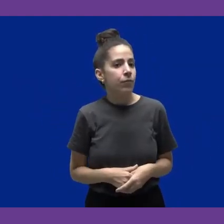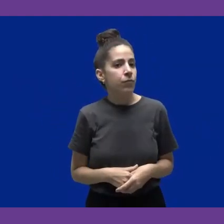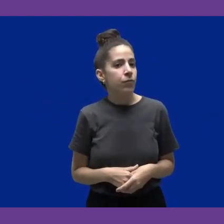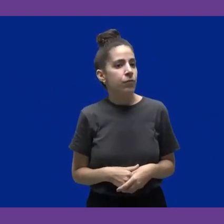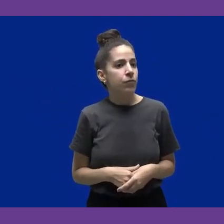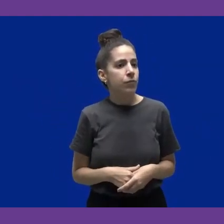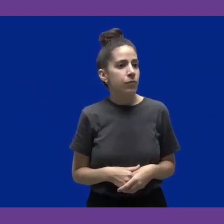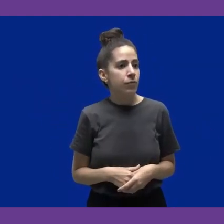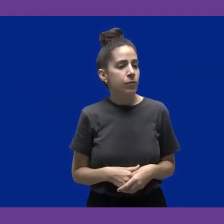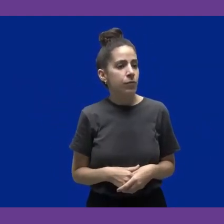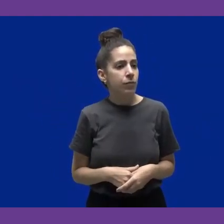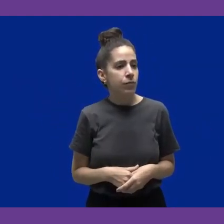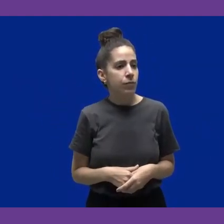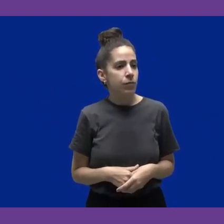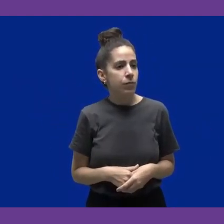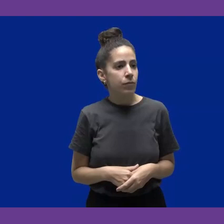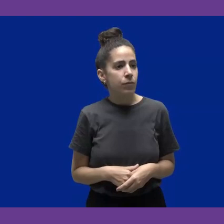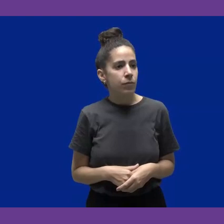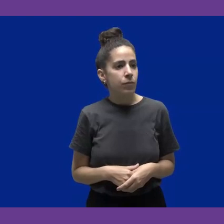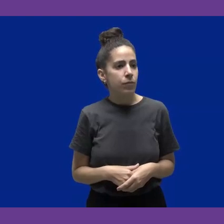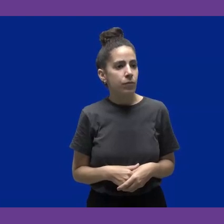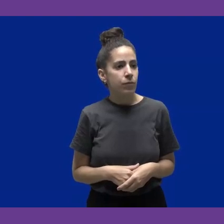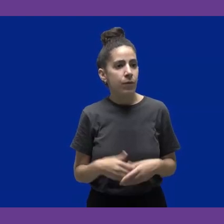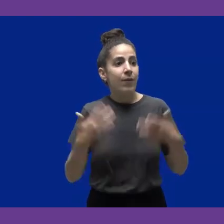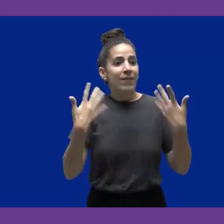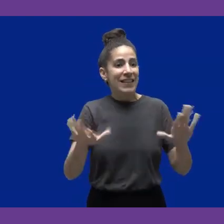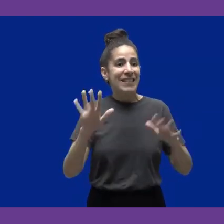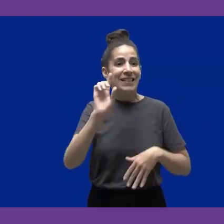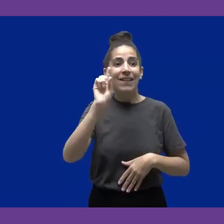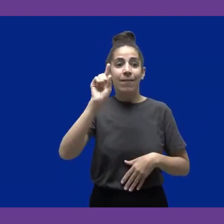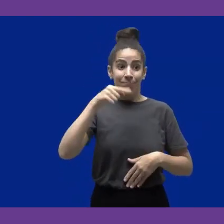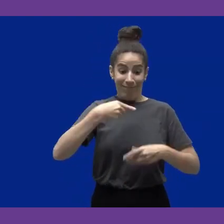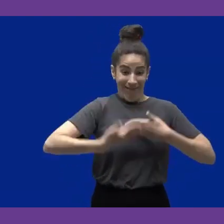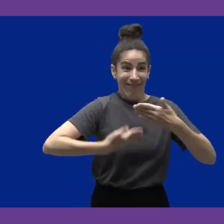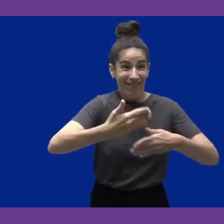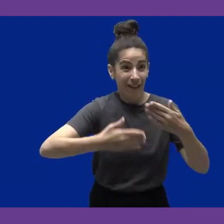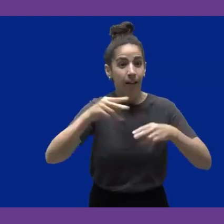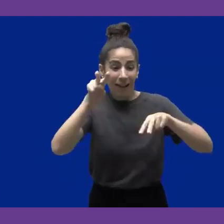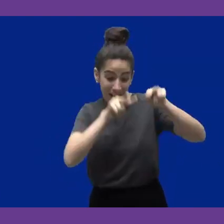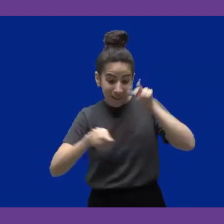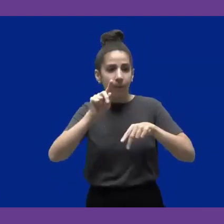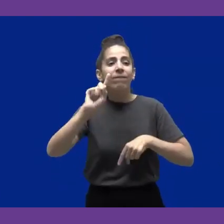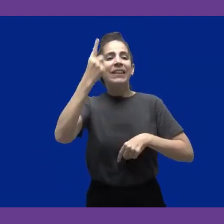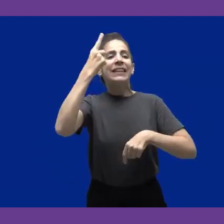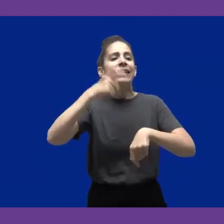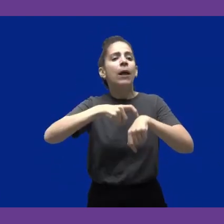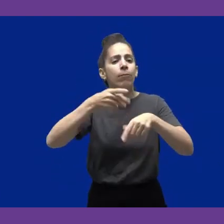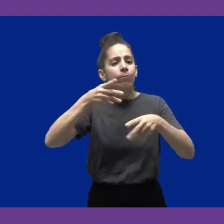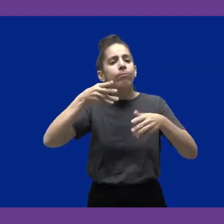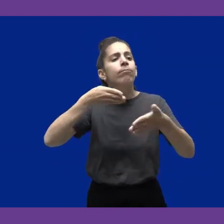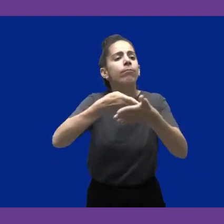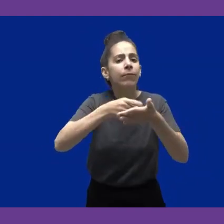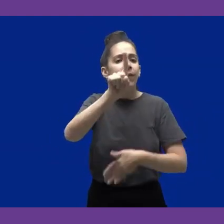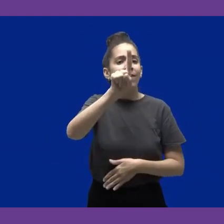was 15 September of 2025, but it's going to have a quite big delay because of different issues.